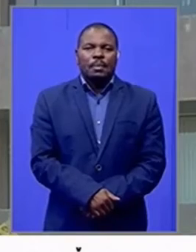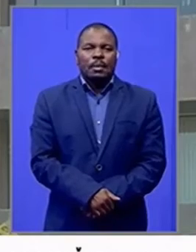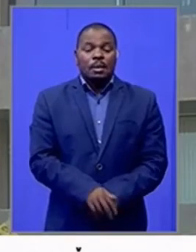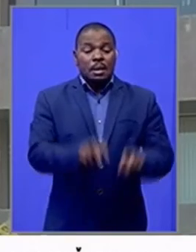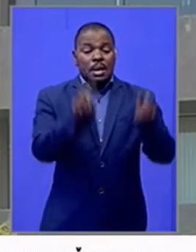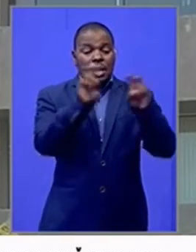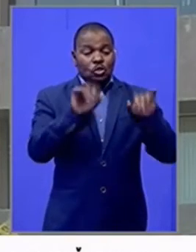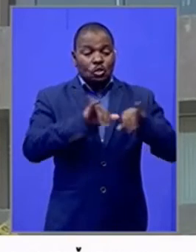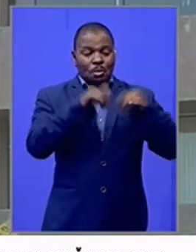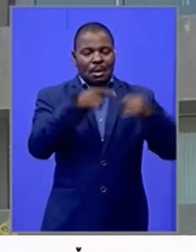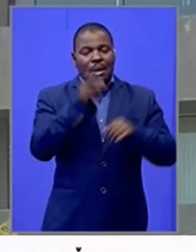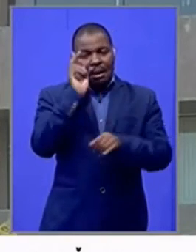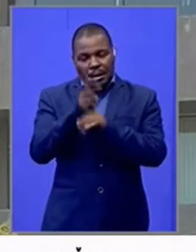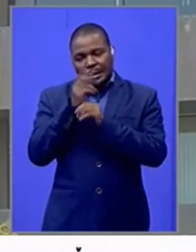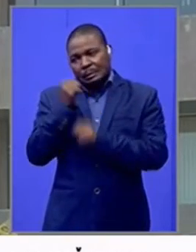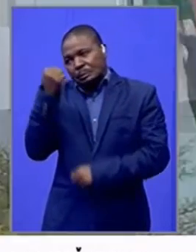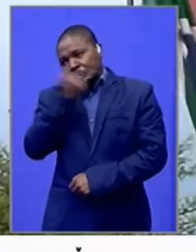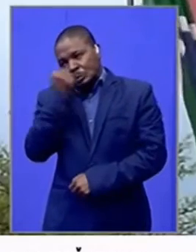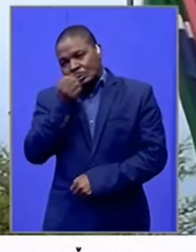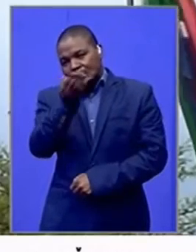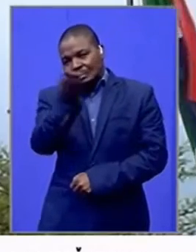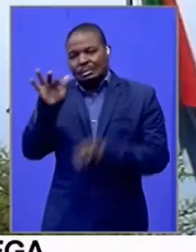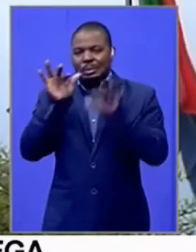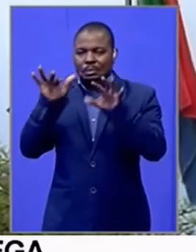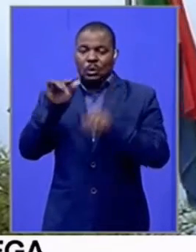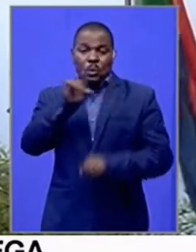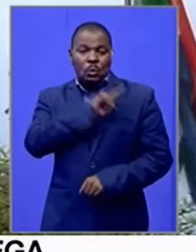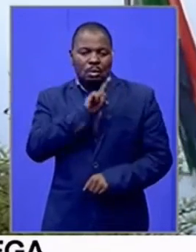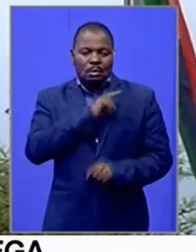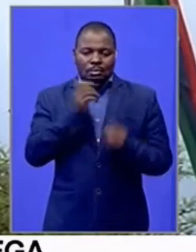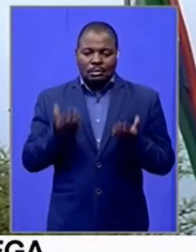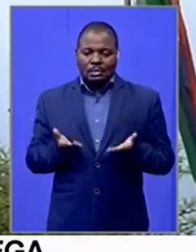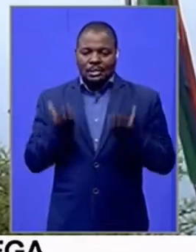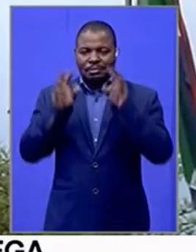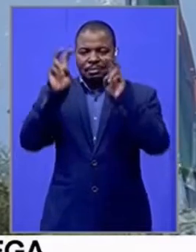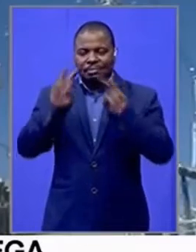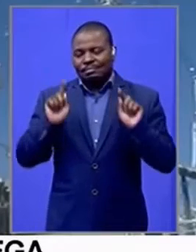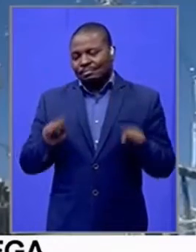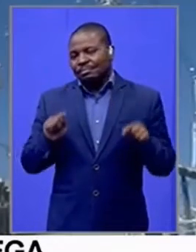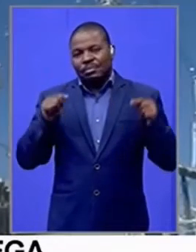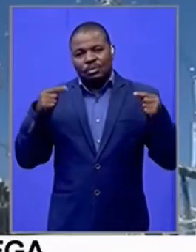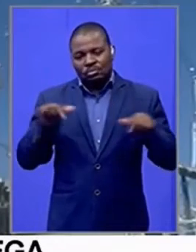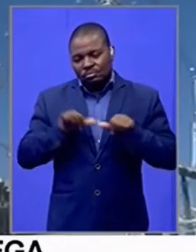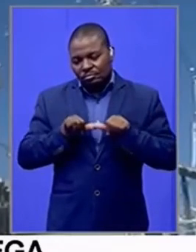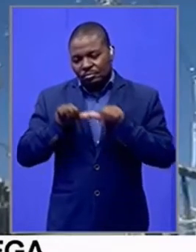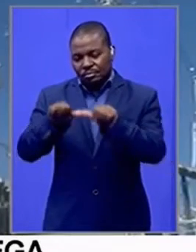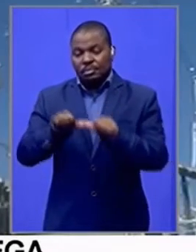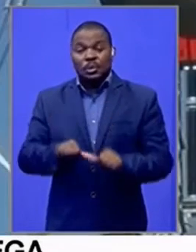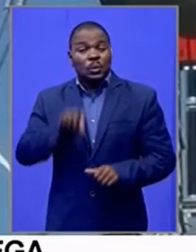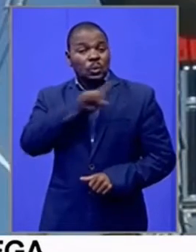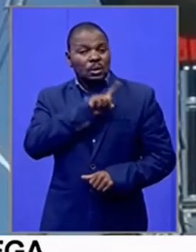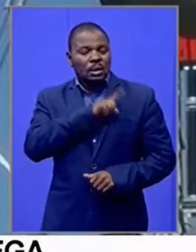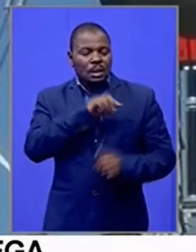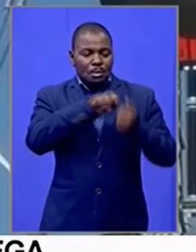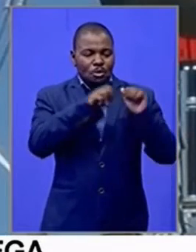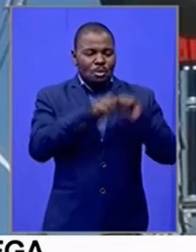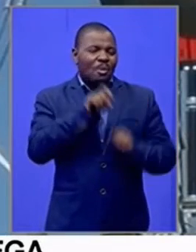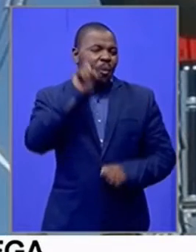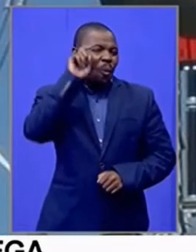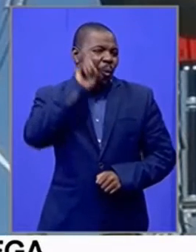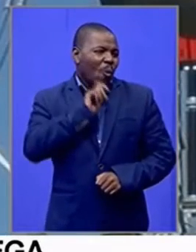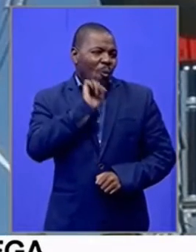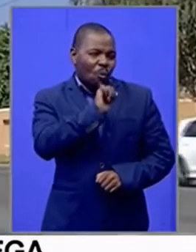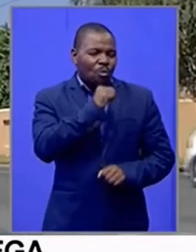Eskom e buile gape e gopela tshwarelo setšhabeng bakeng sa go palela go aba mohlagase go ya go ile tše ka moka ka lebaka la dikgaotša yona tša kgale tša go